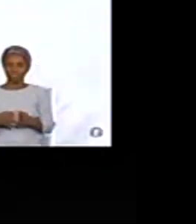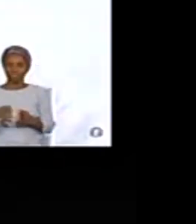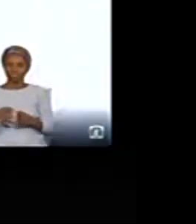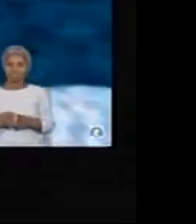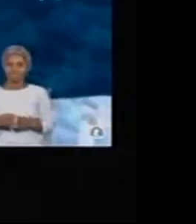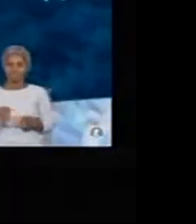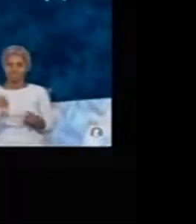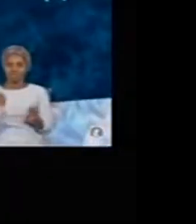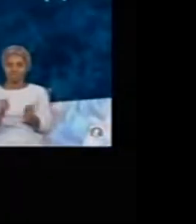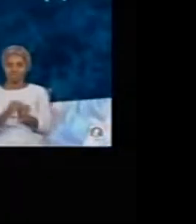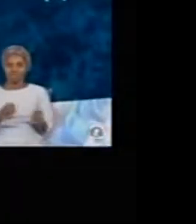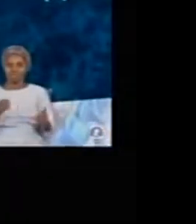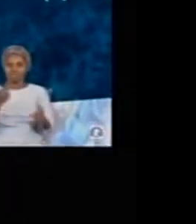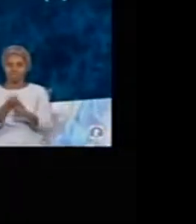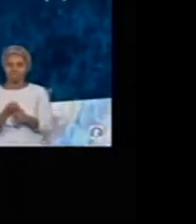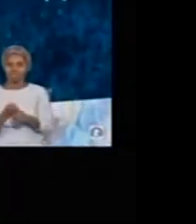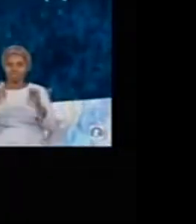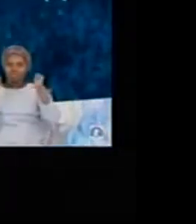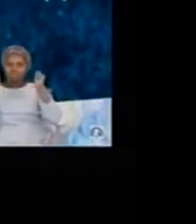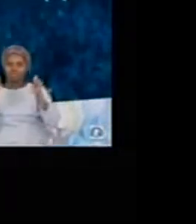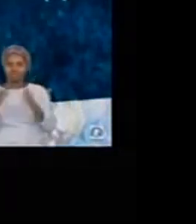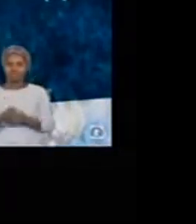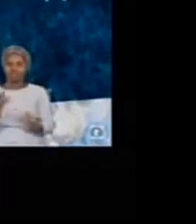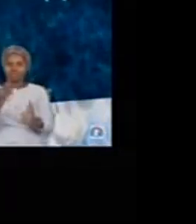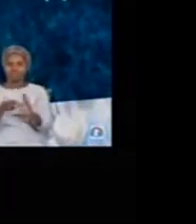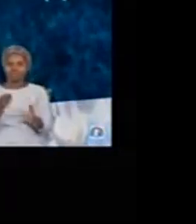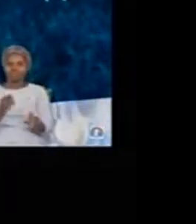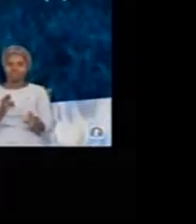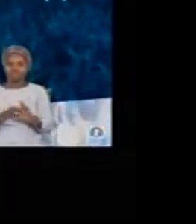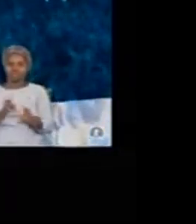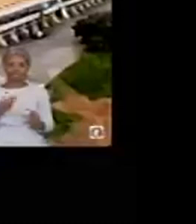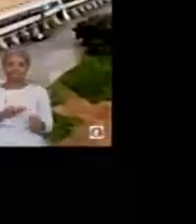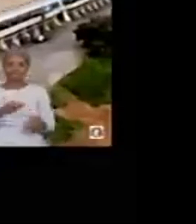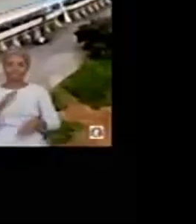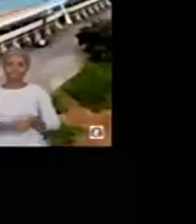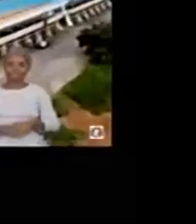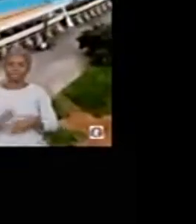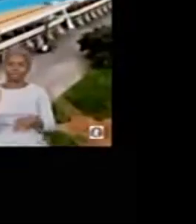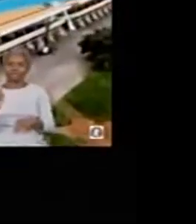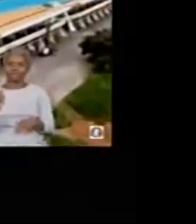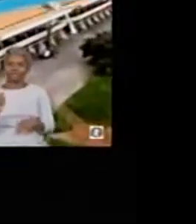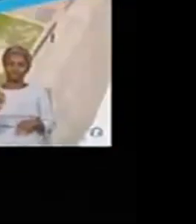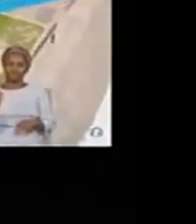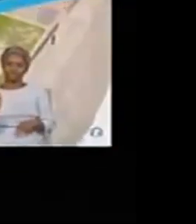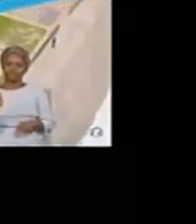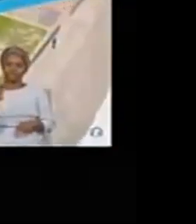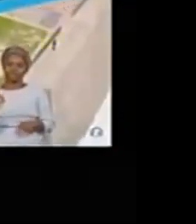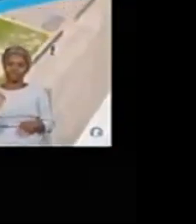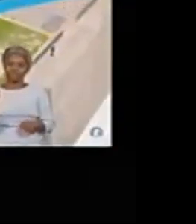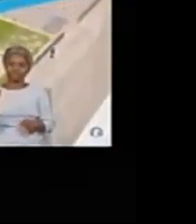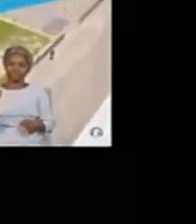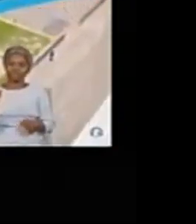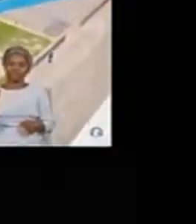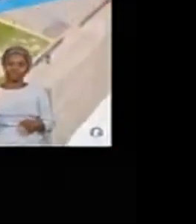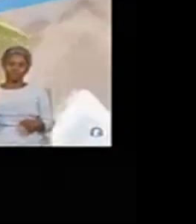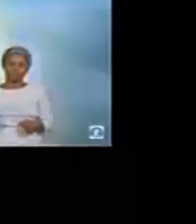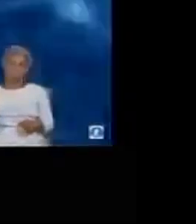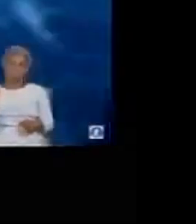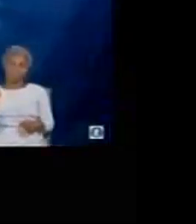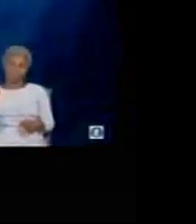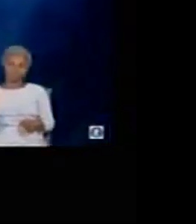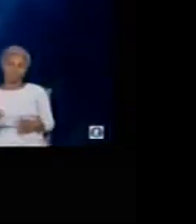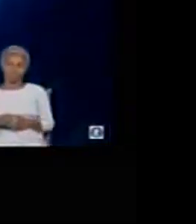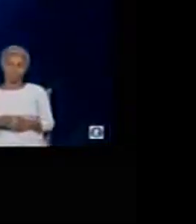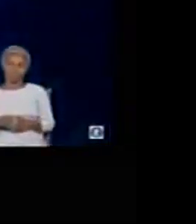Impact Academy. Join us from the 28th to 25th of April at Independence Square, Osu, Accra. The word